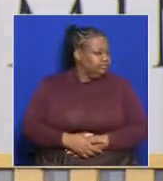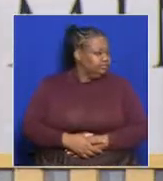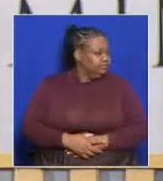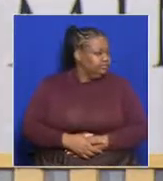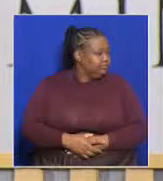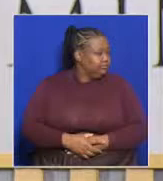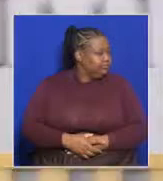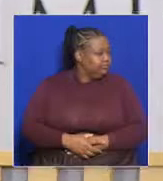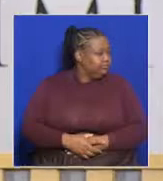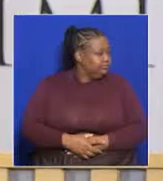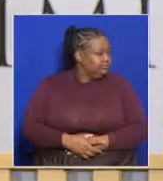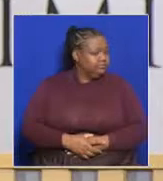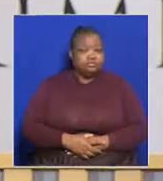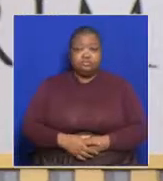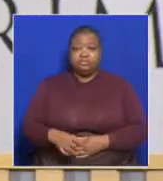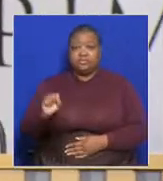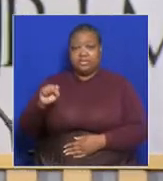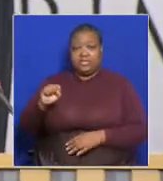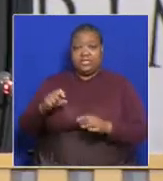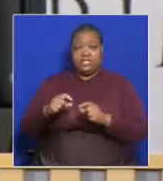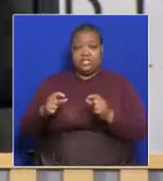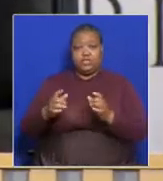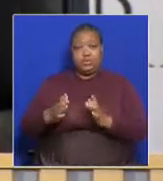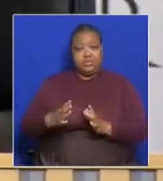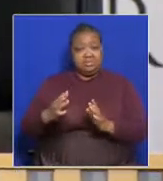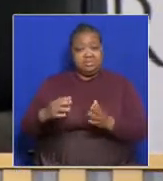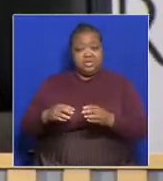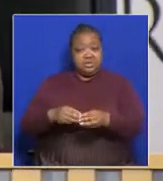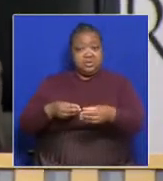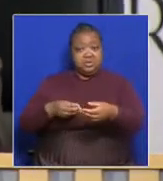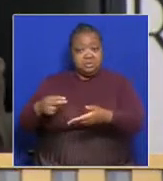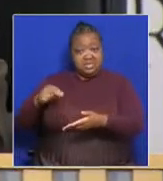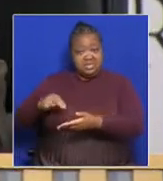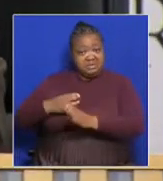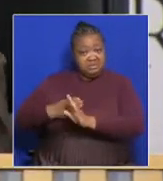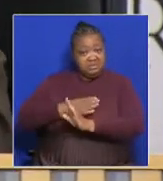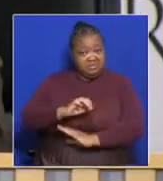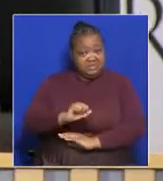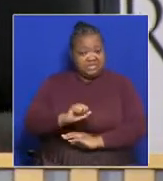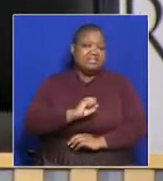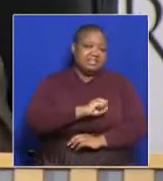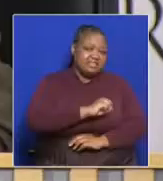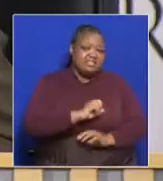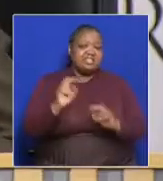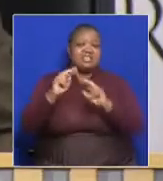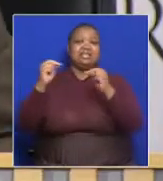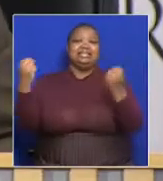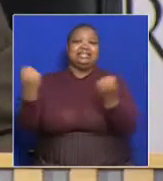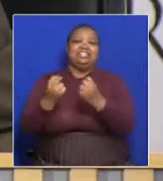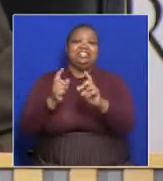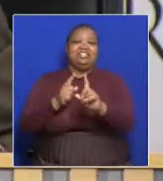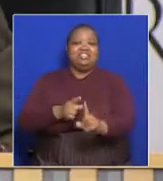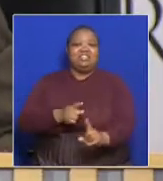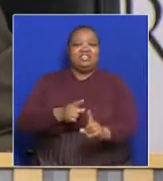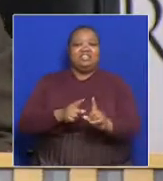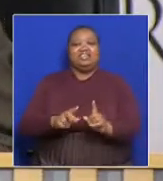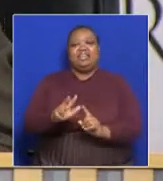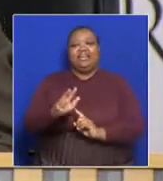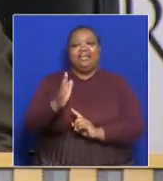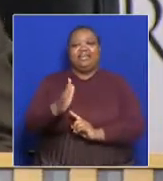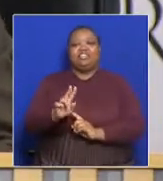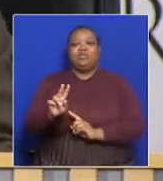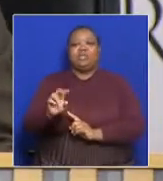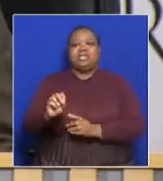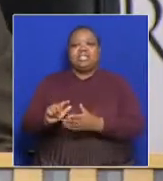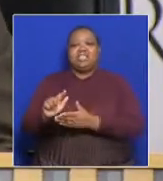Yes, Commissioner. You have seen that document before. Yes, I have. It's the National Instruction 8 of 2017, Property and Exhibit Management. Yes,